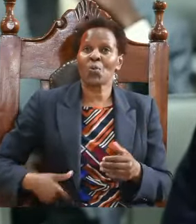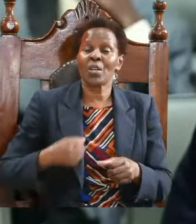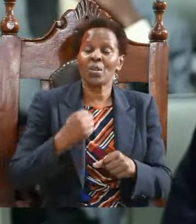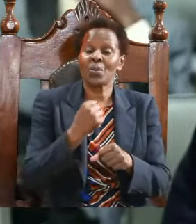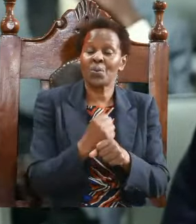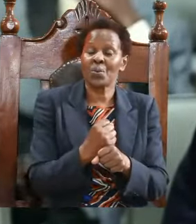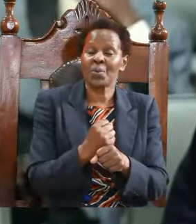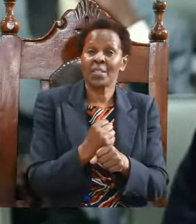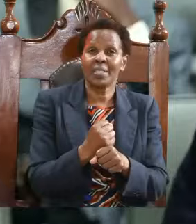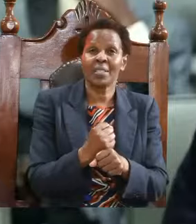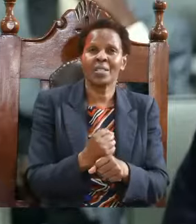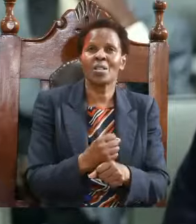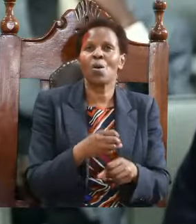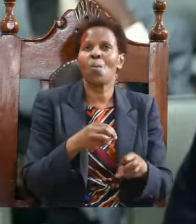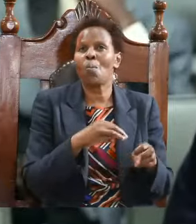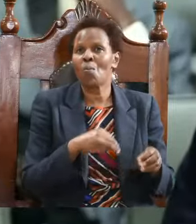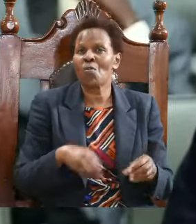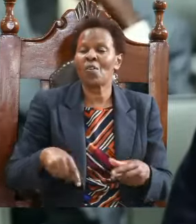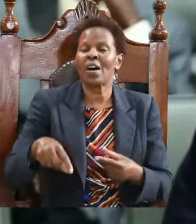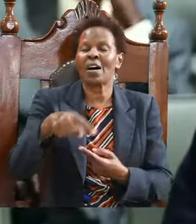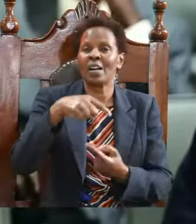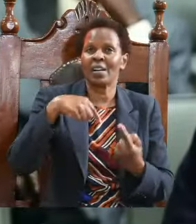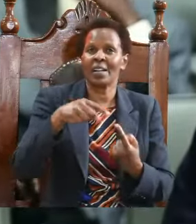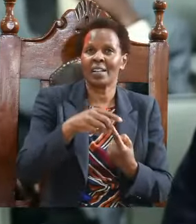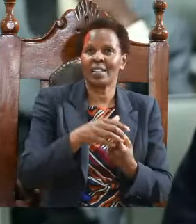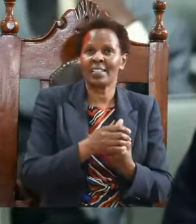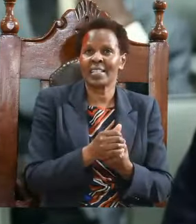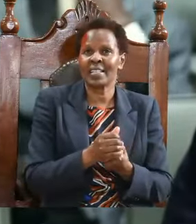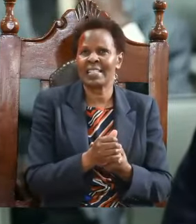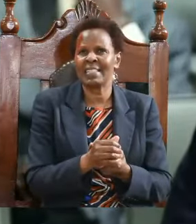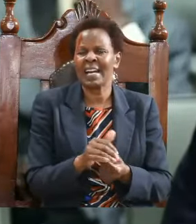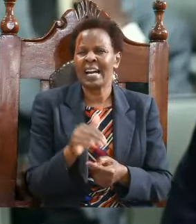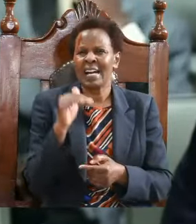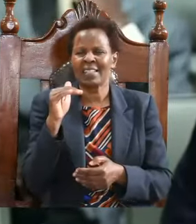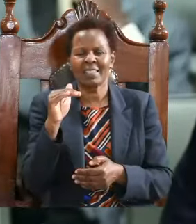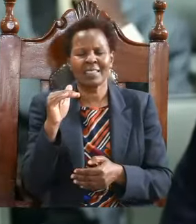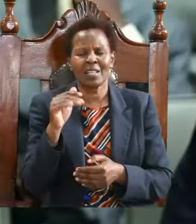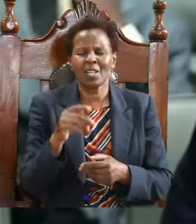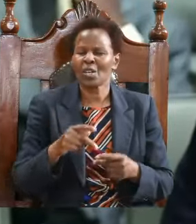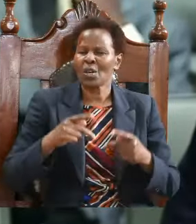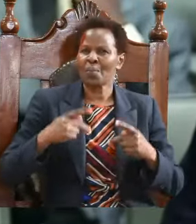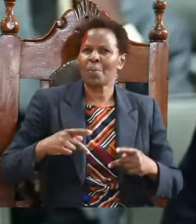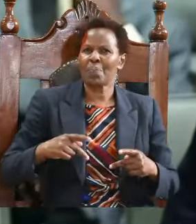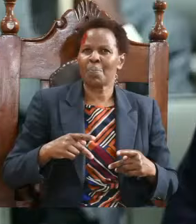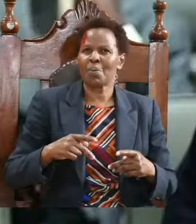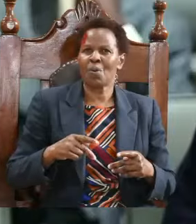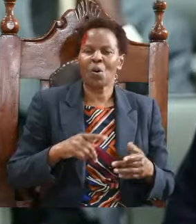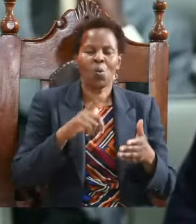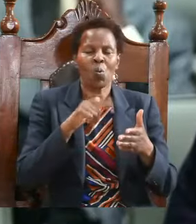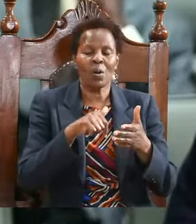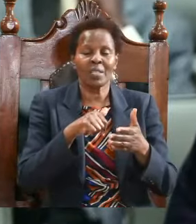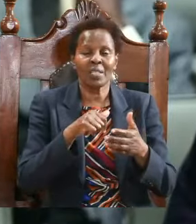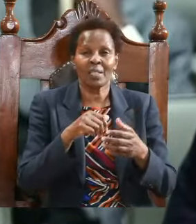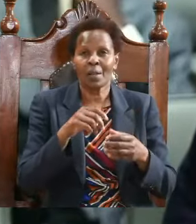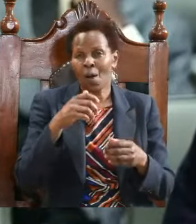going around and taking a talk and asking what the president is doing.